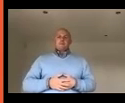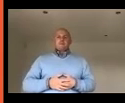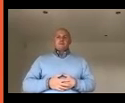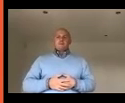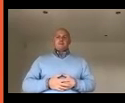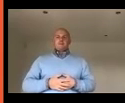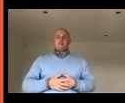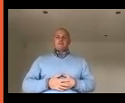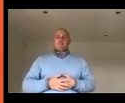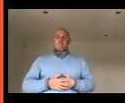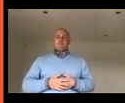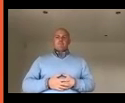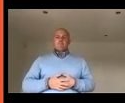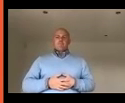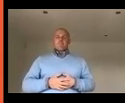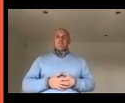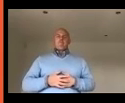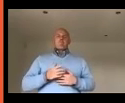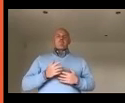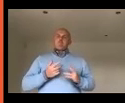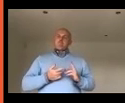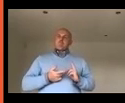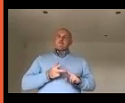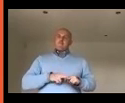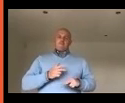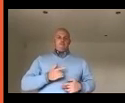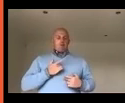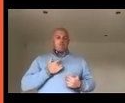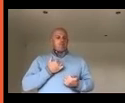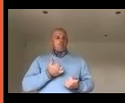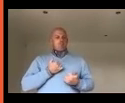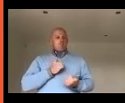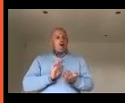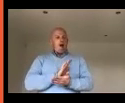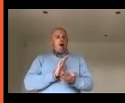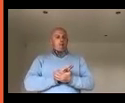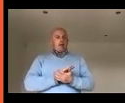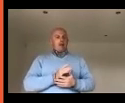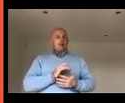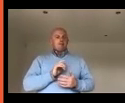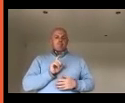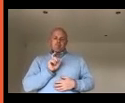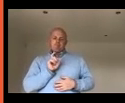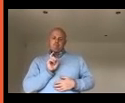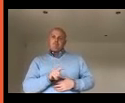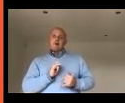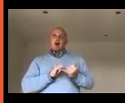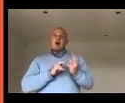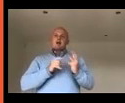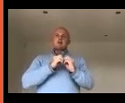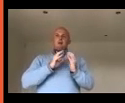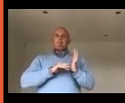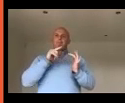it, you click submit, and if you've done the job right, it will submit it. If you haven't, as I mentioned with